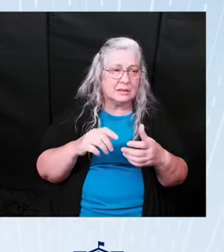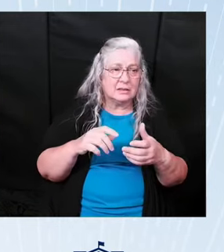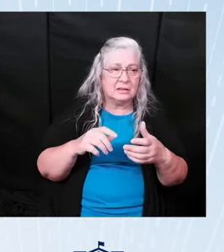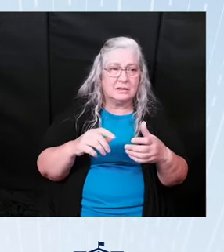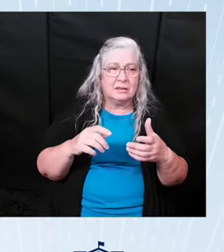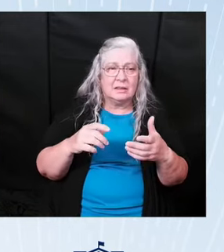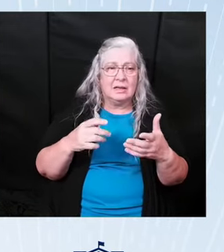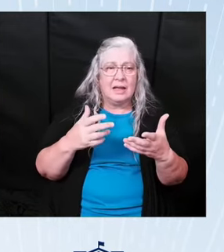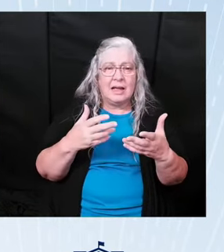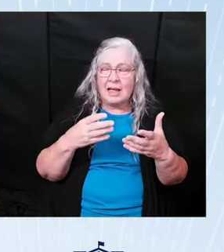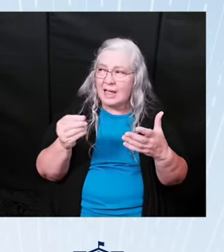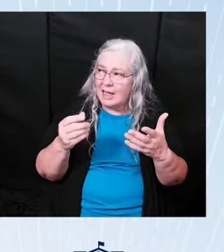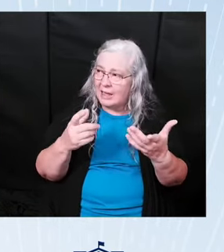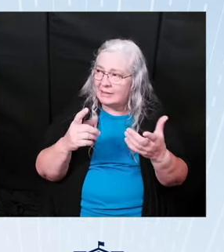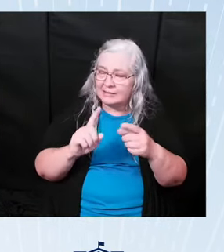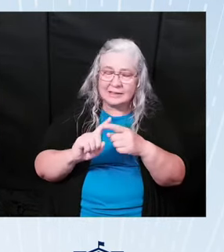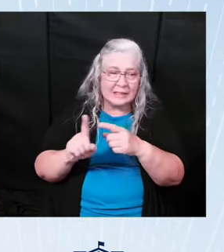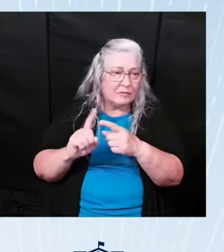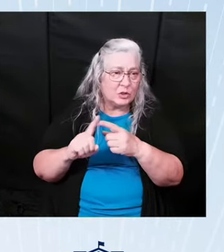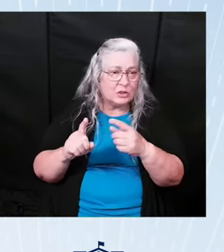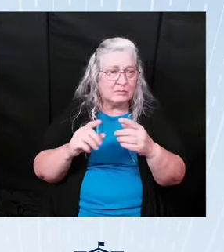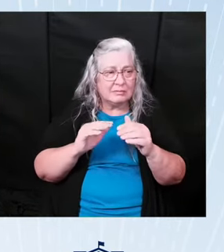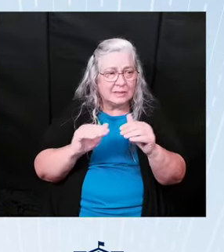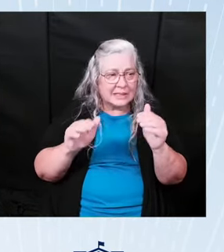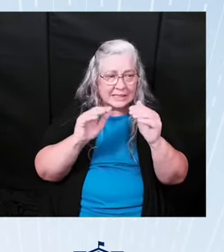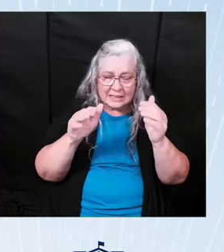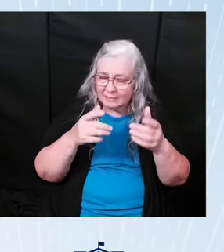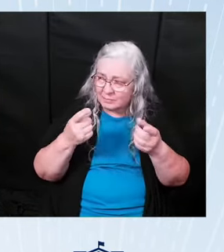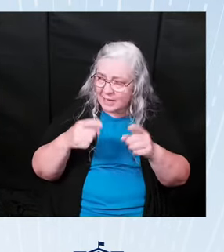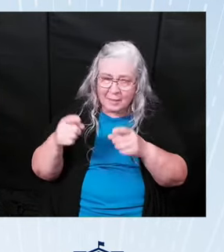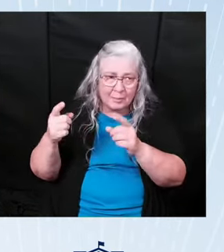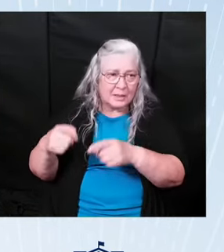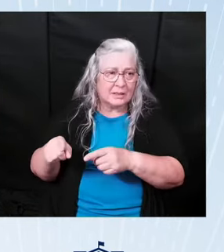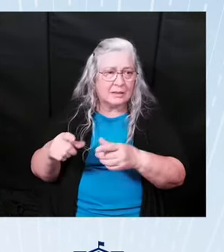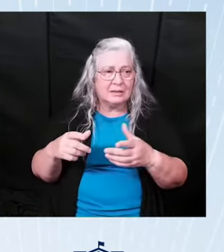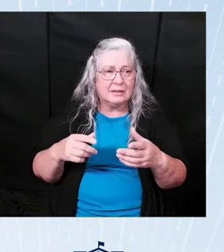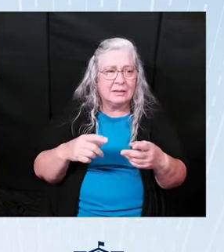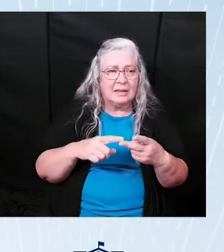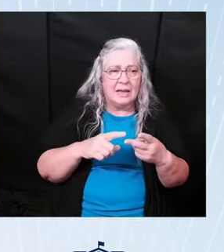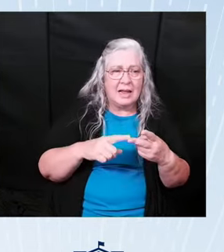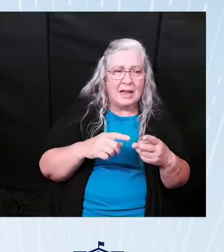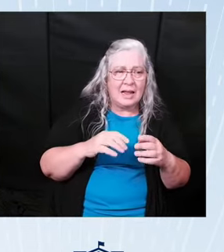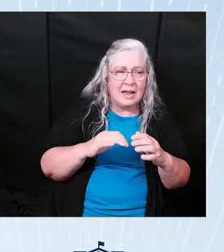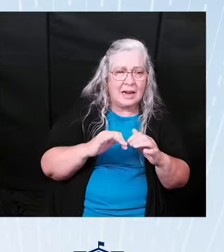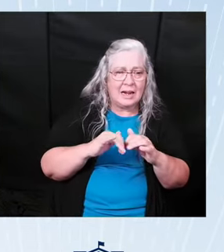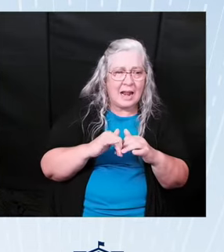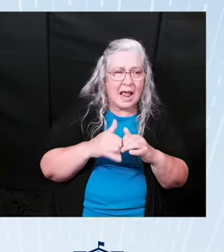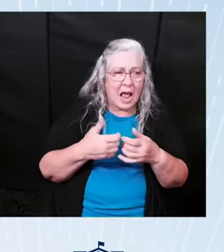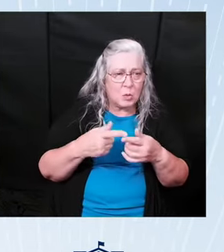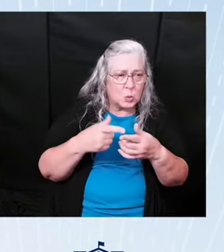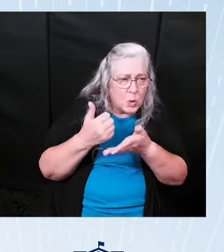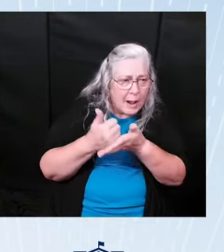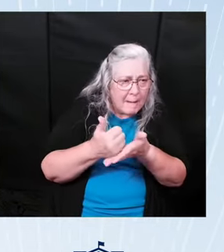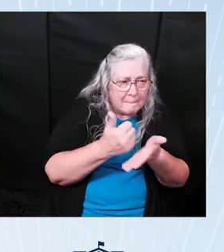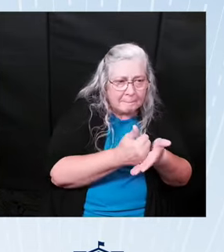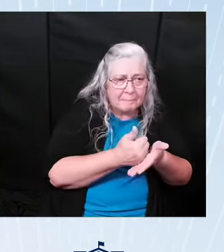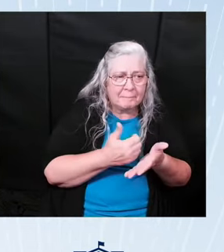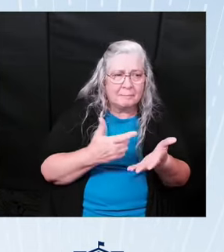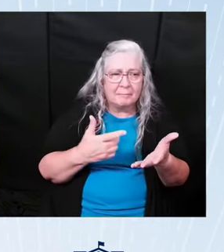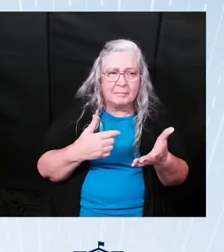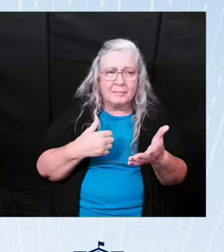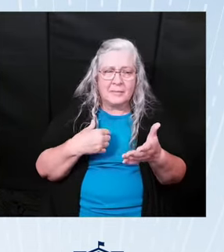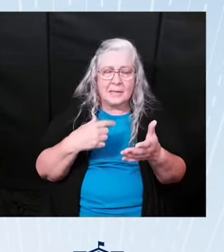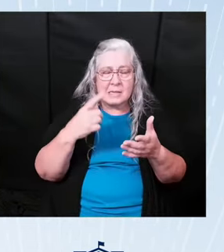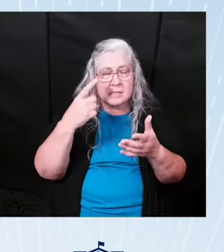the solutions working on the ground faster. And the federal government can, of course, encourage and reward folks who are doing